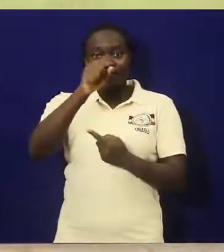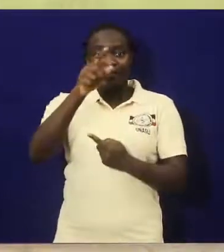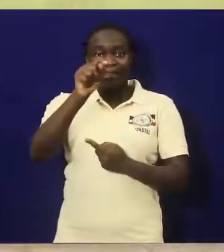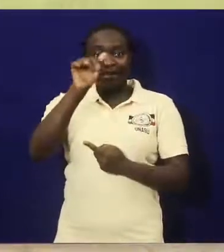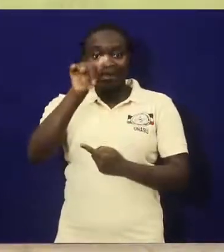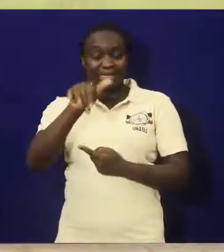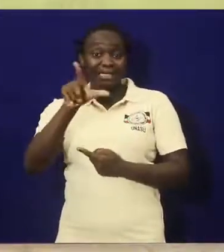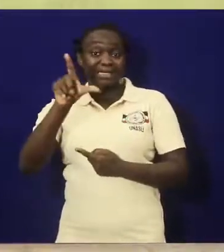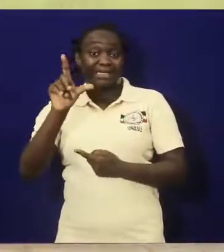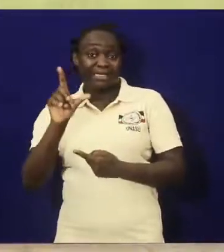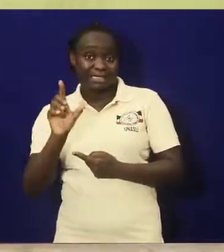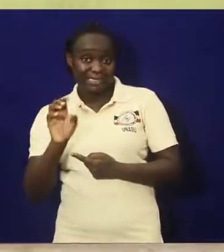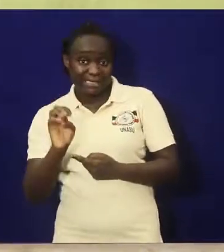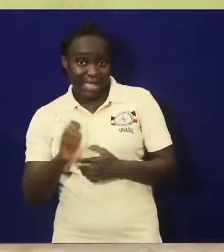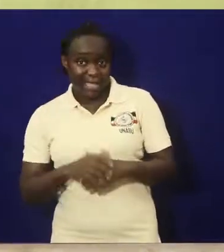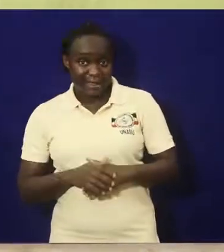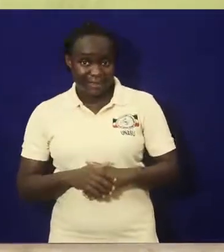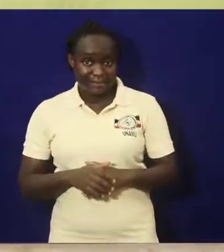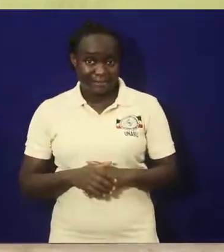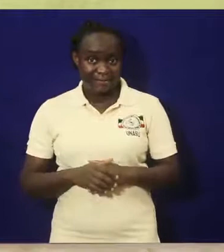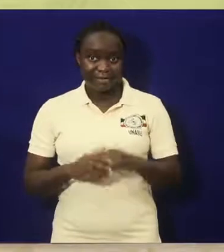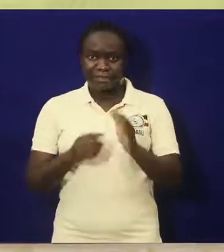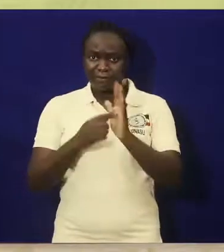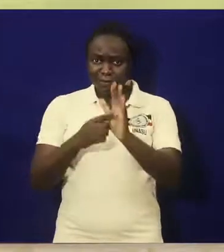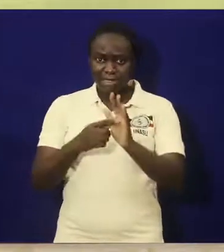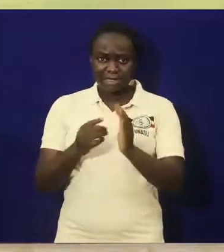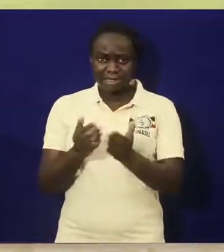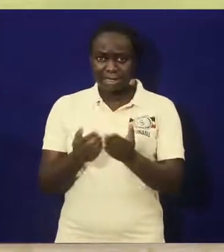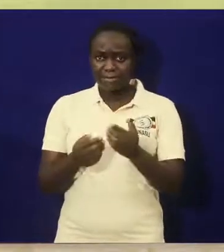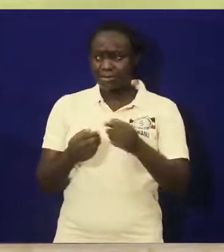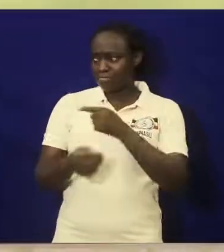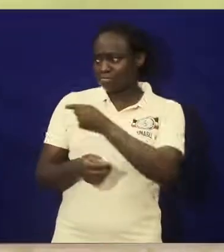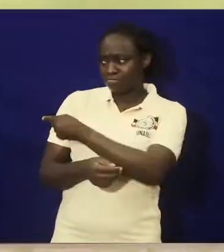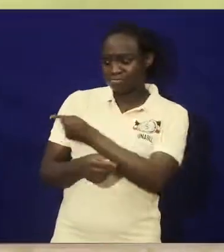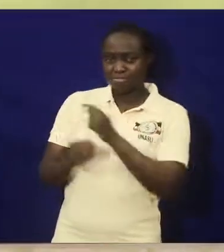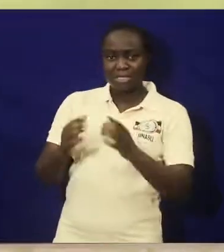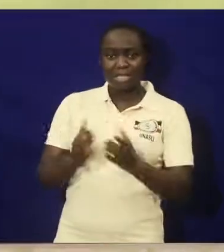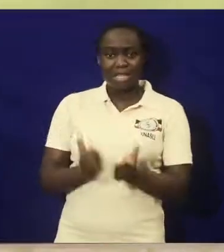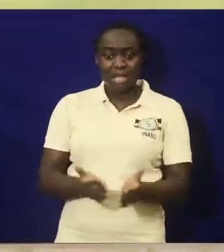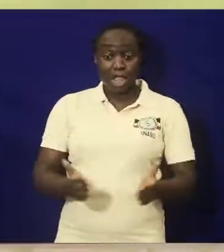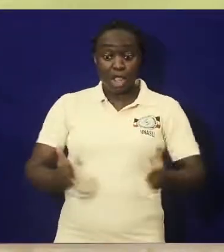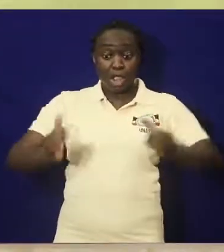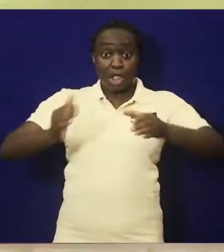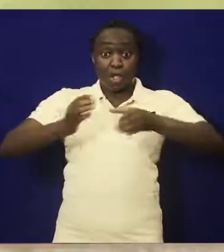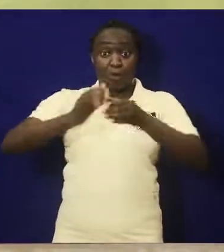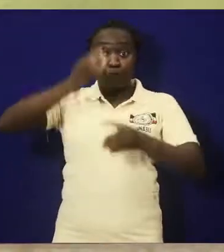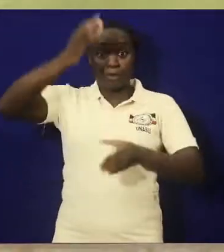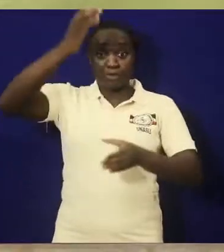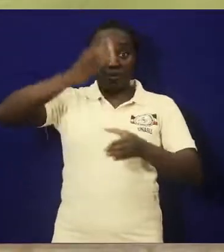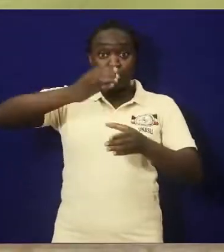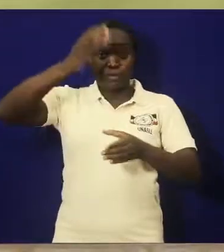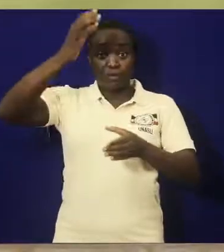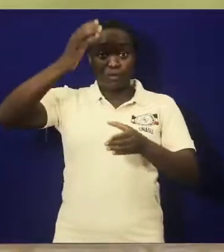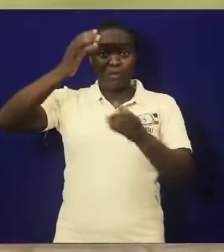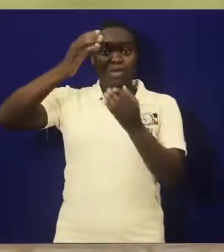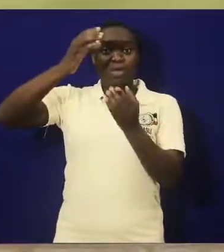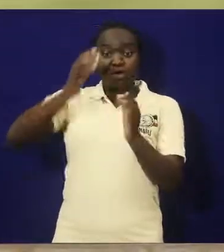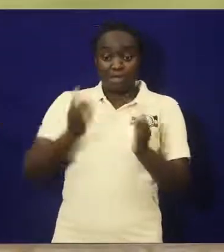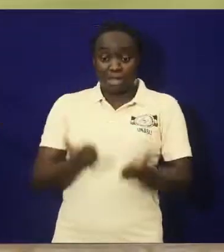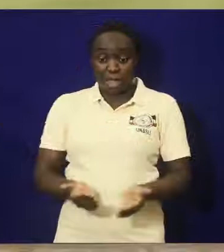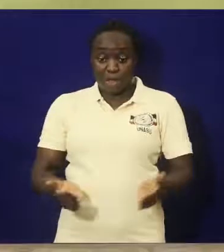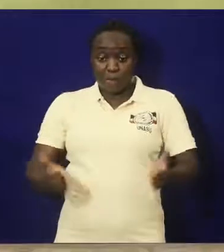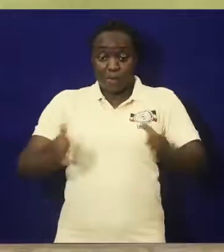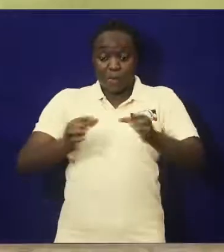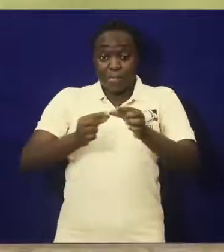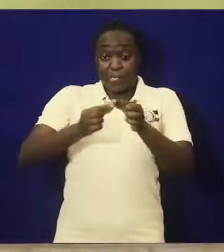It has this shape. Let this top represent the